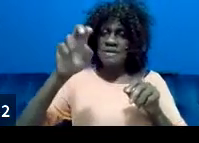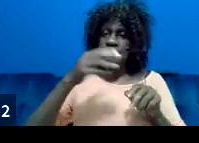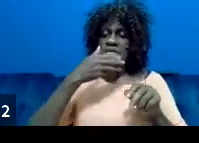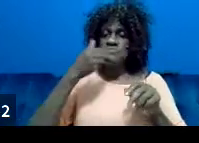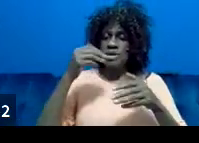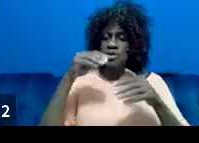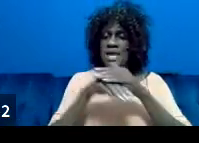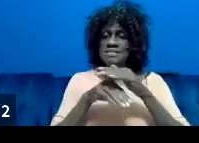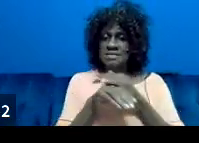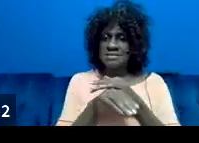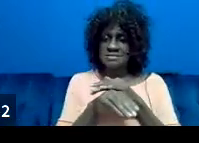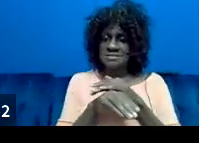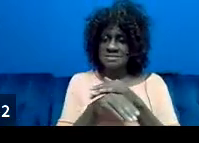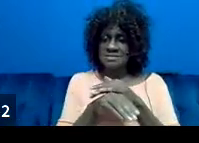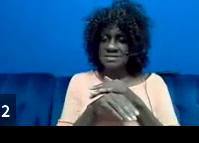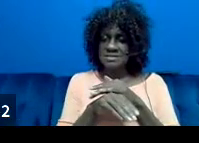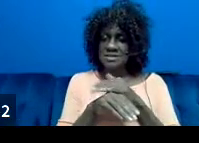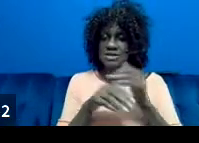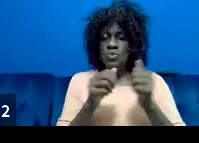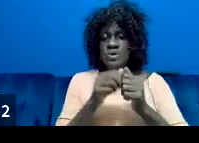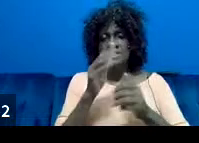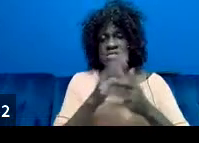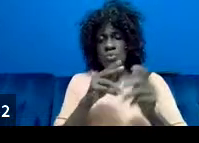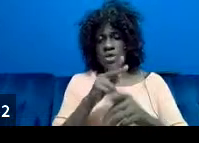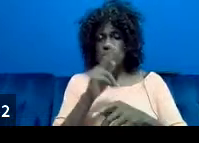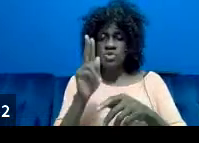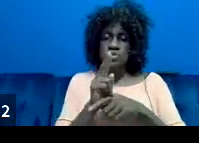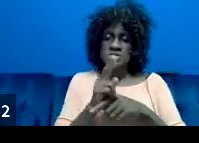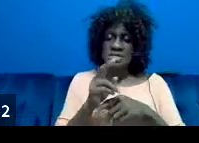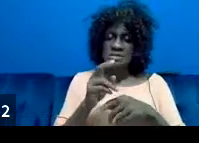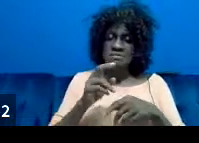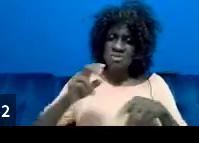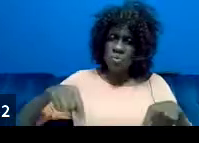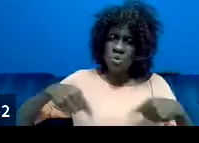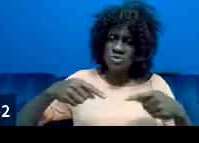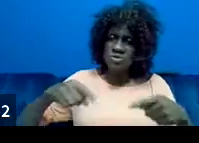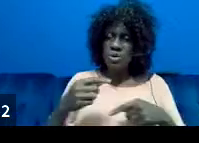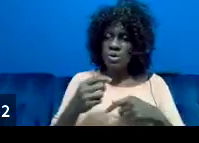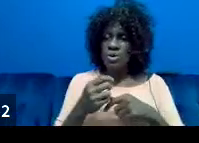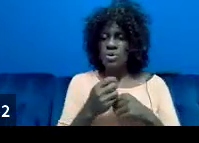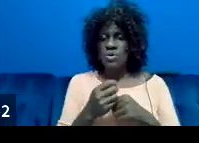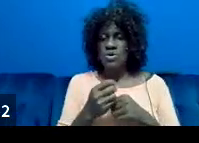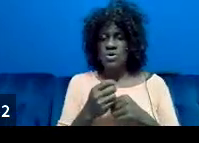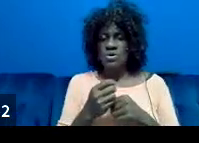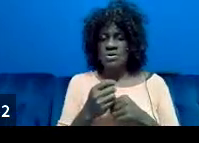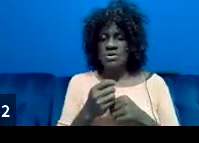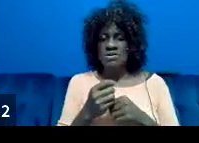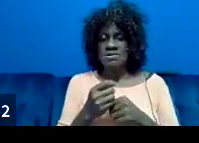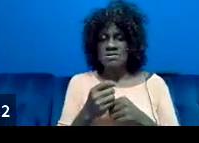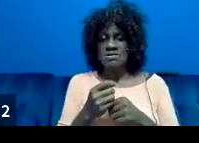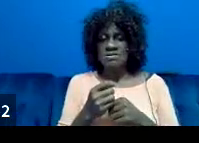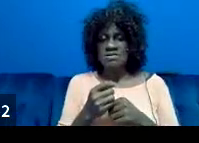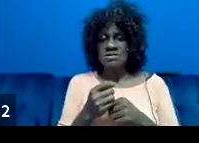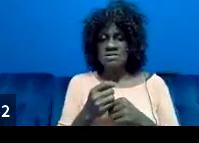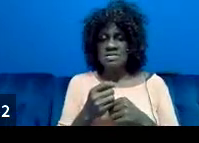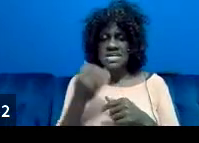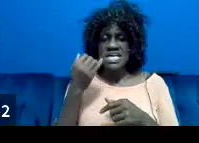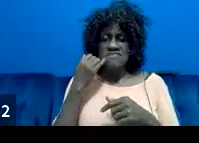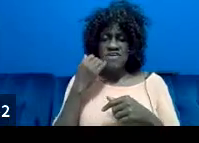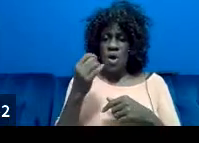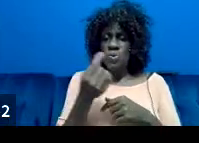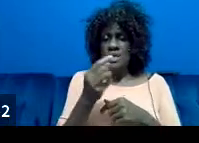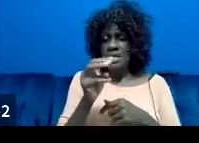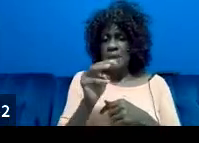by someone using a mobility device. And so if it was just the mound